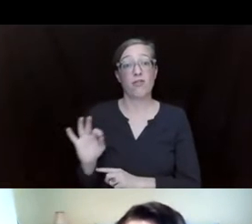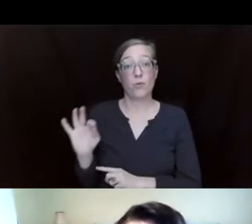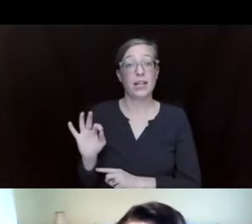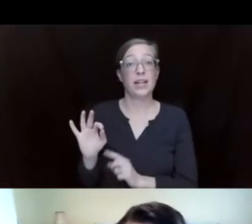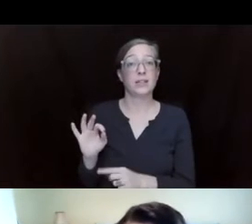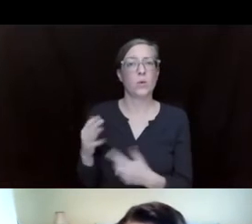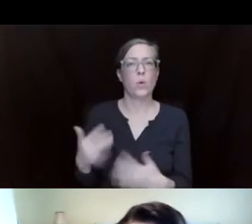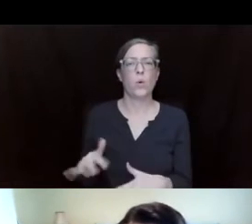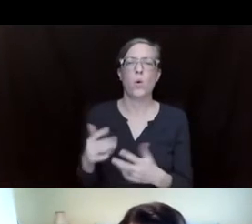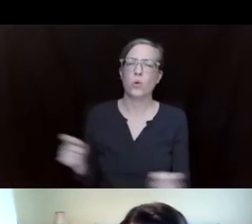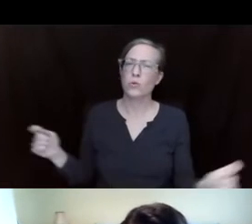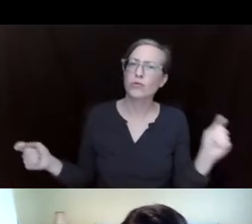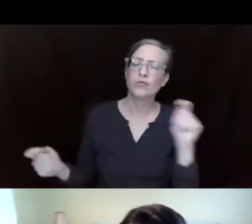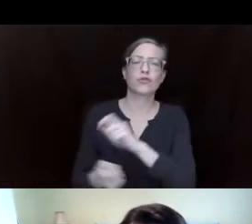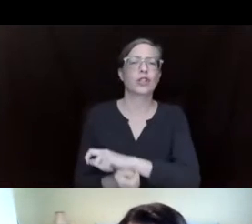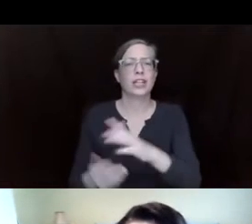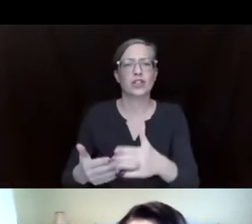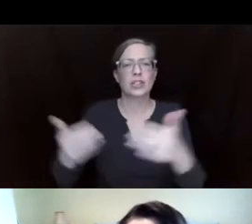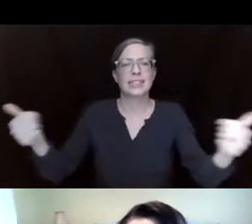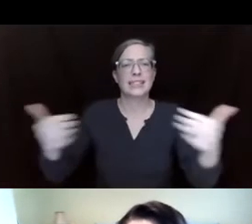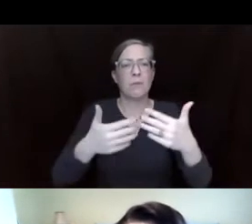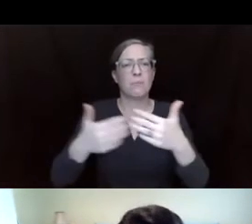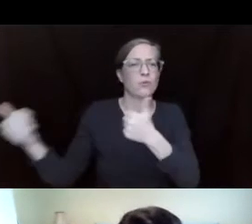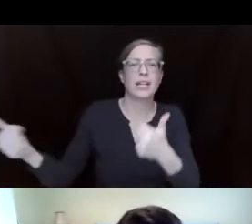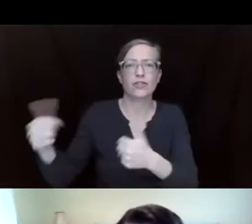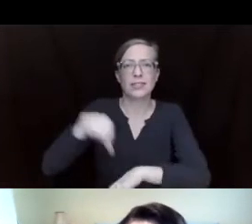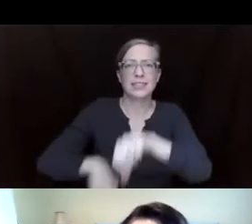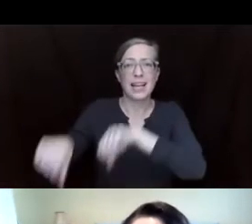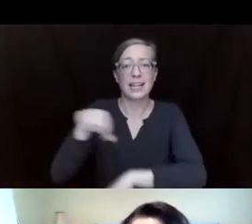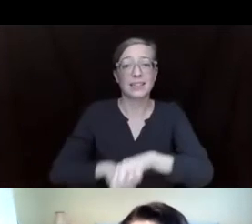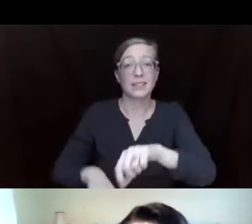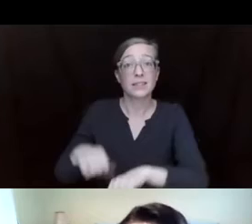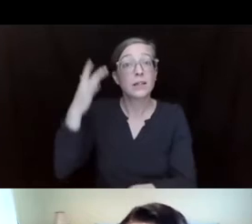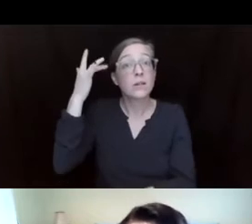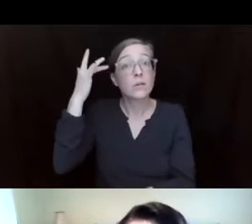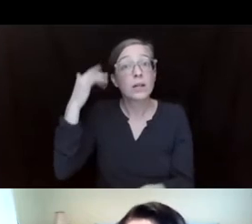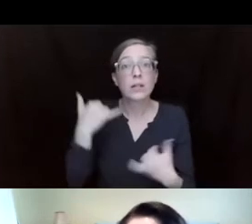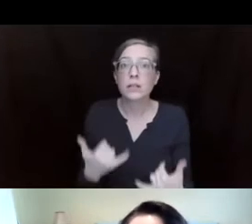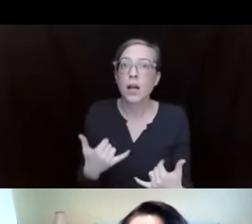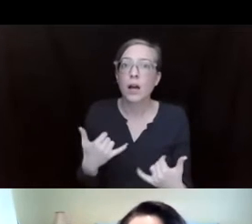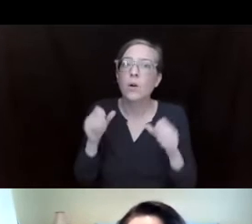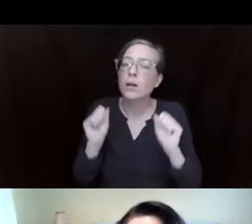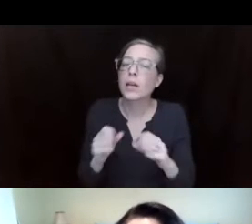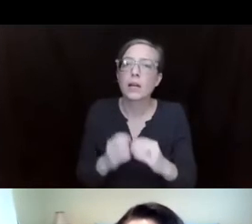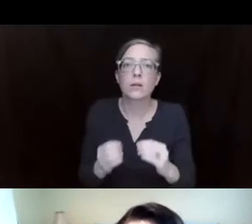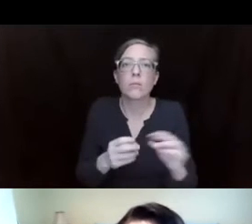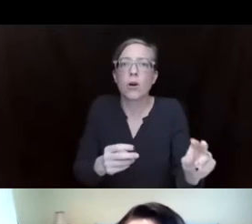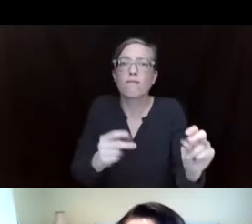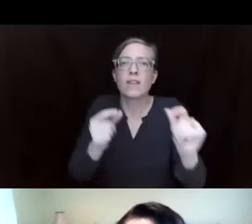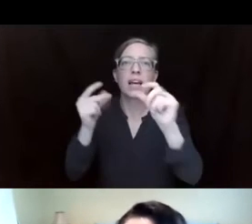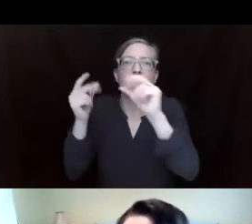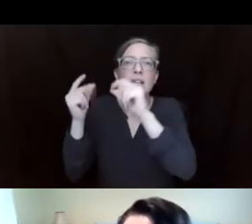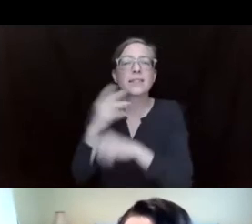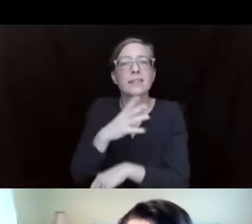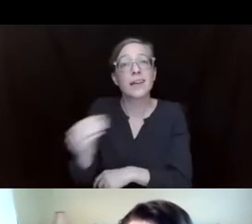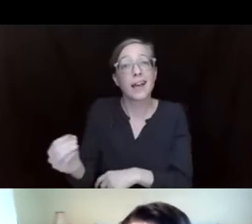the separation science because now we can do the separation much faster in portable devices and also in devices that are